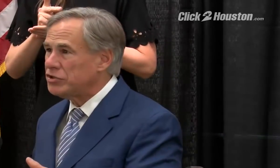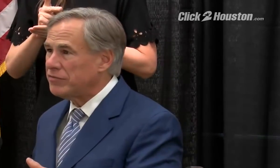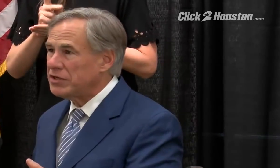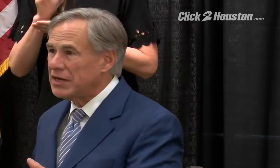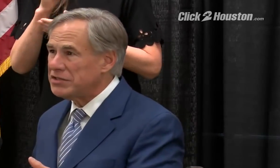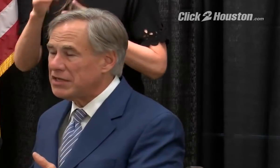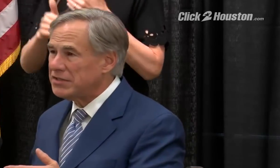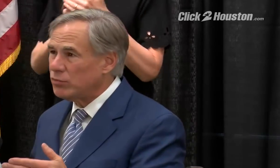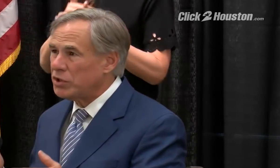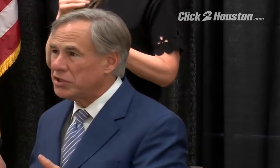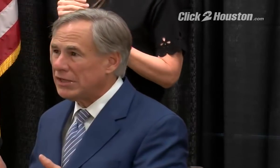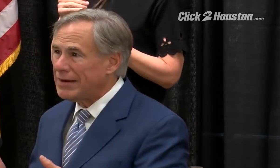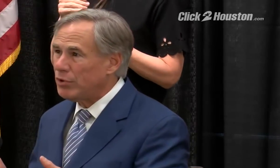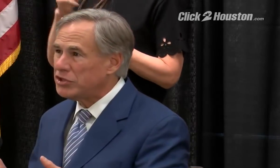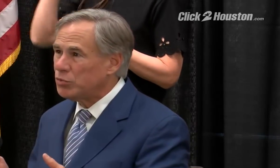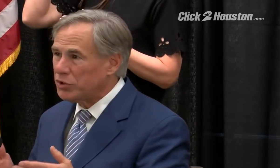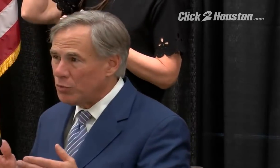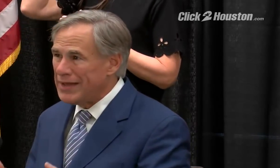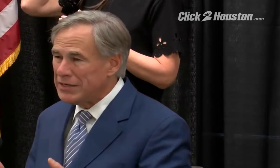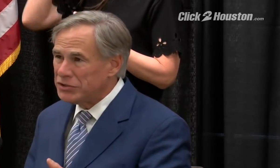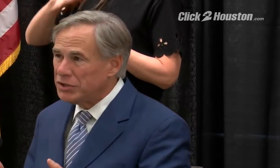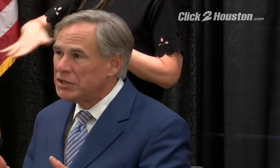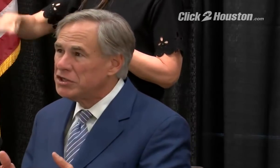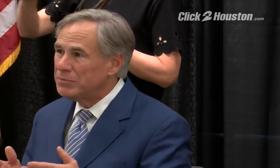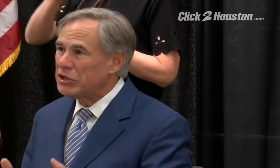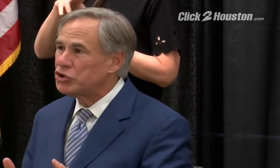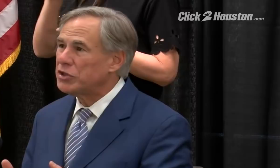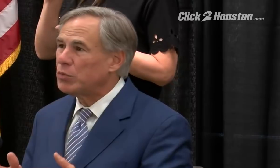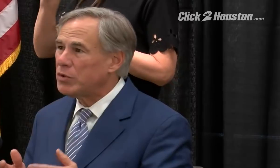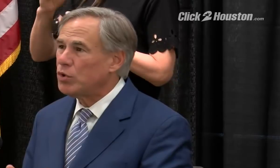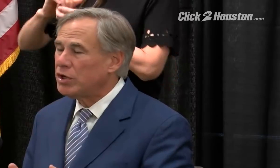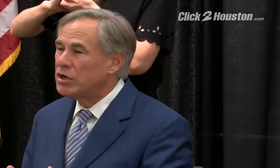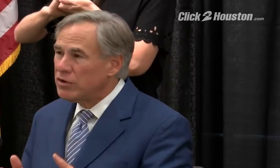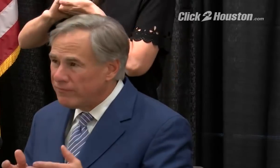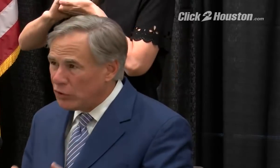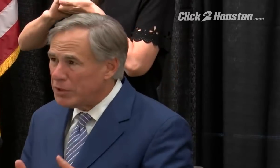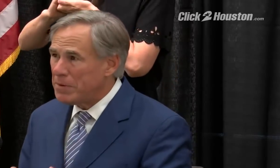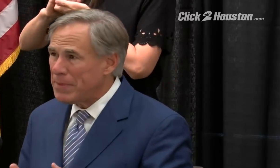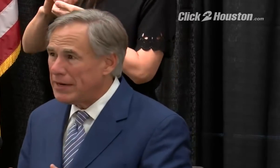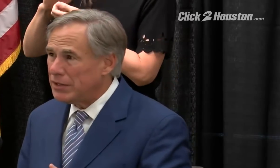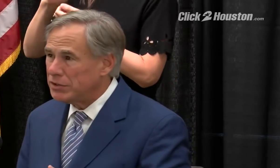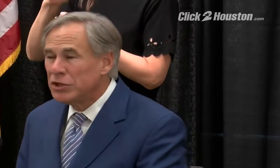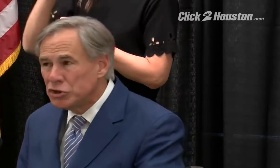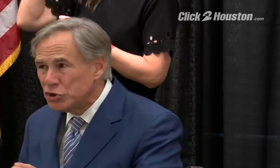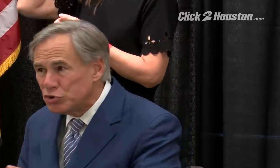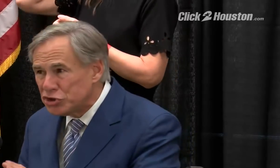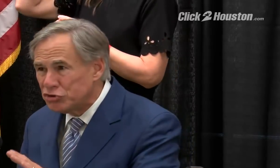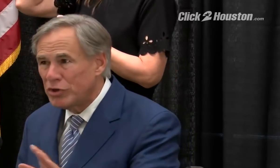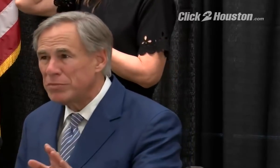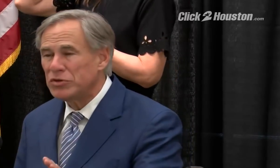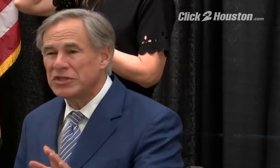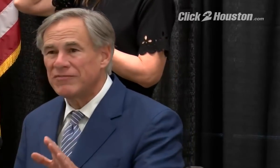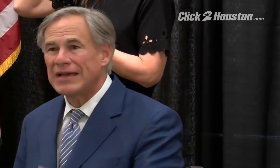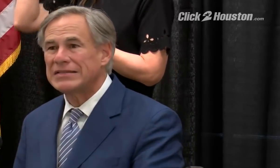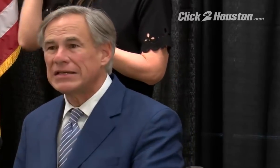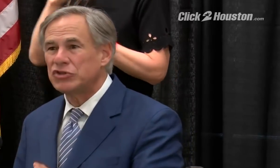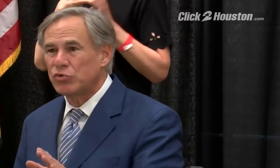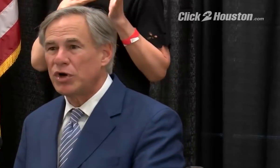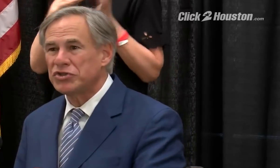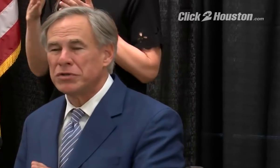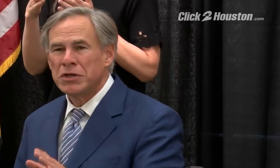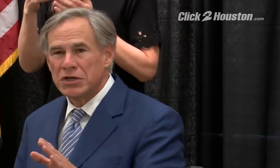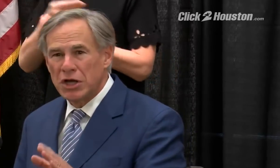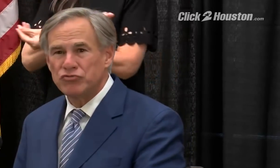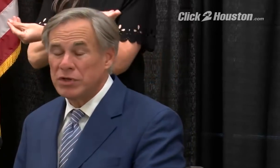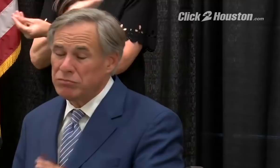that the governors of the United States have worked in collaboration with the White House on to make sure that we were fully prepared to distribute these vaccines